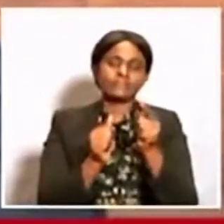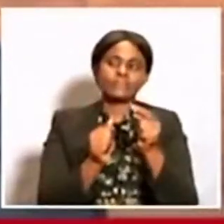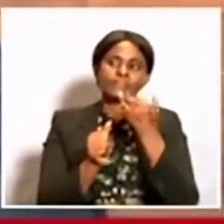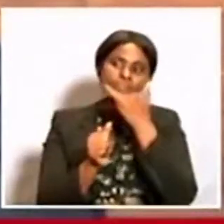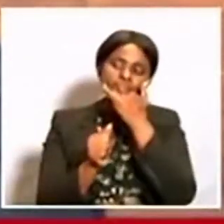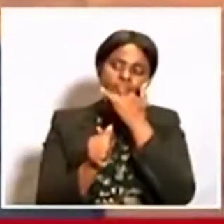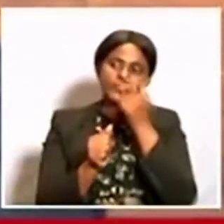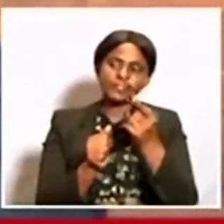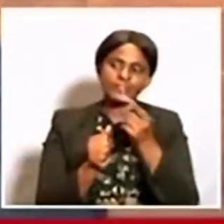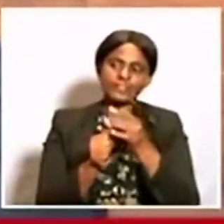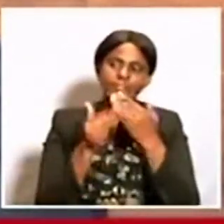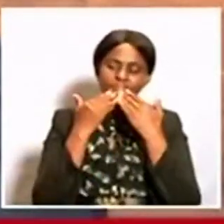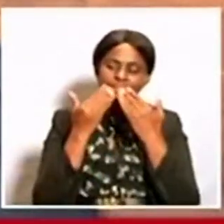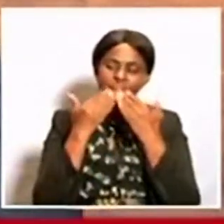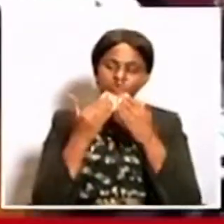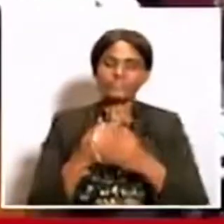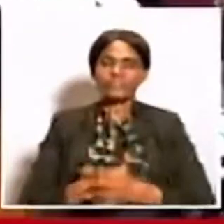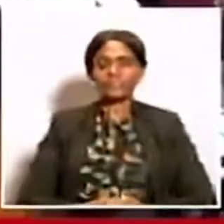wrong? Thank